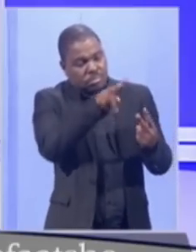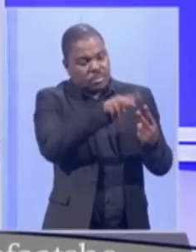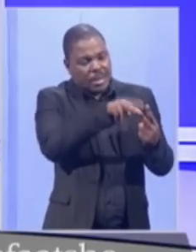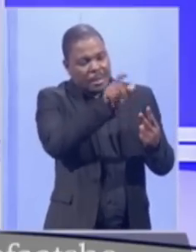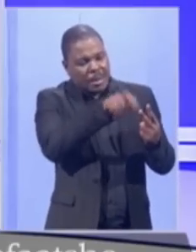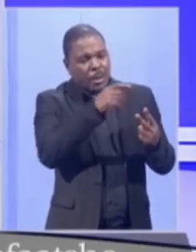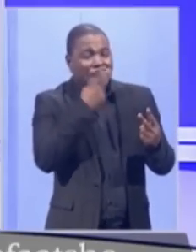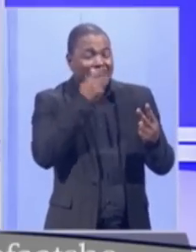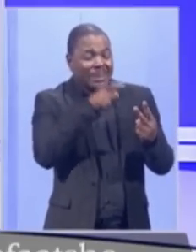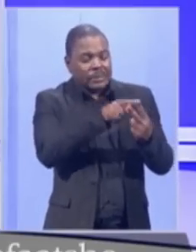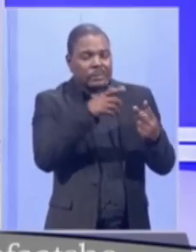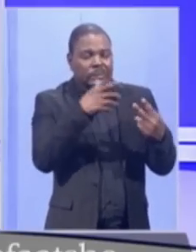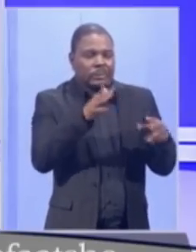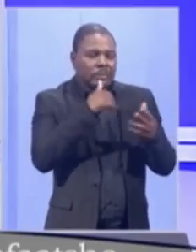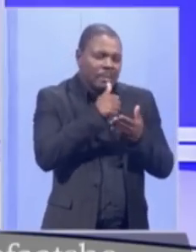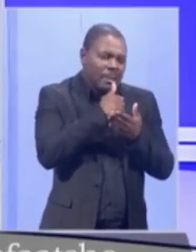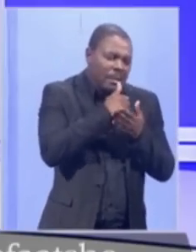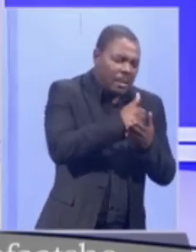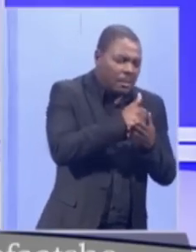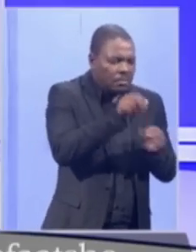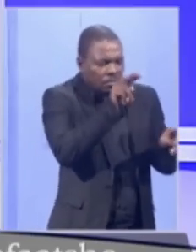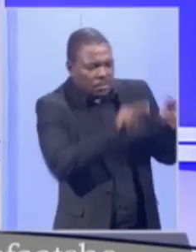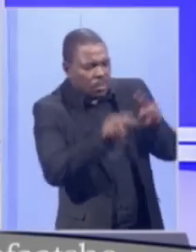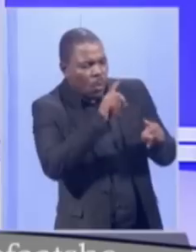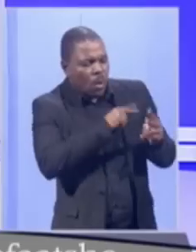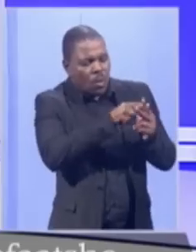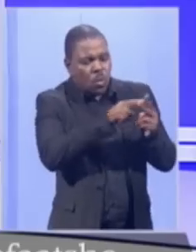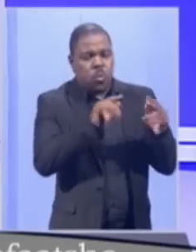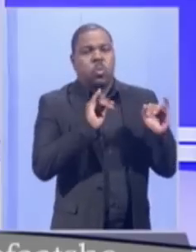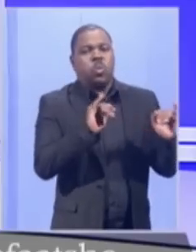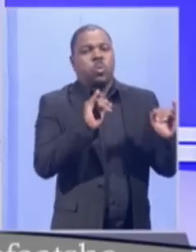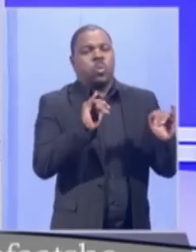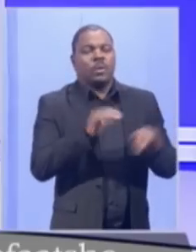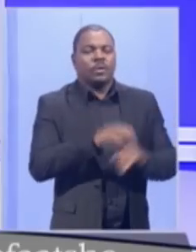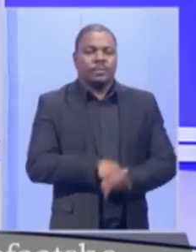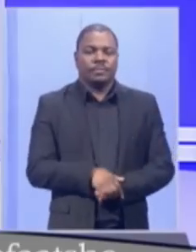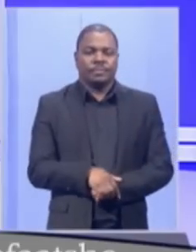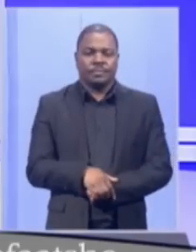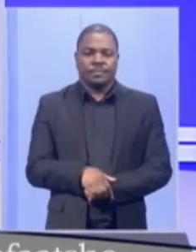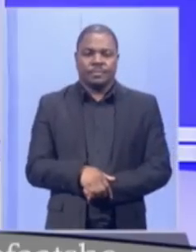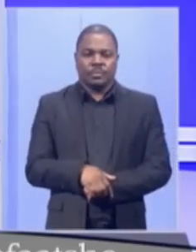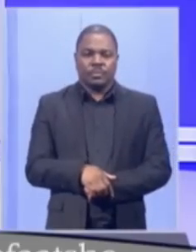bana ba babedi bo e leng hore boemo ba bona ha bo jese ditheohelang.